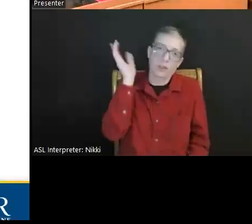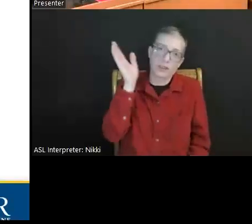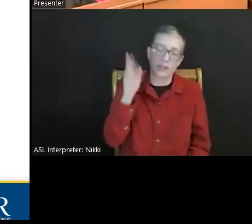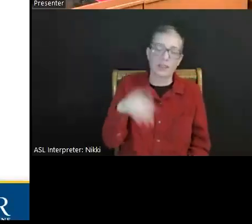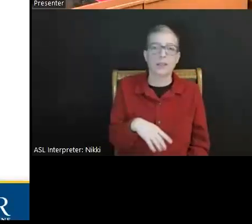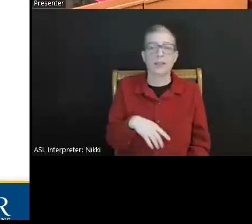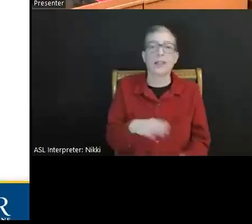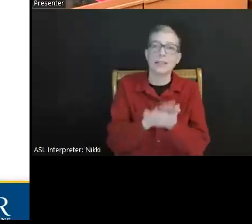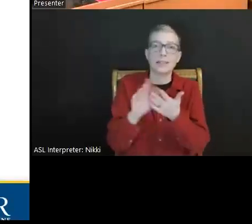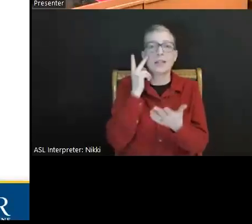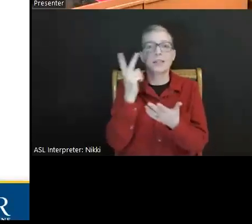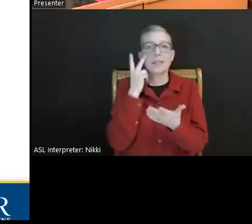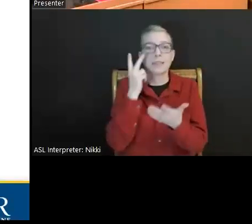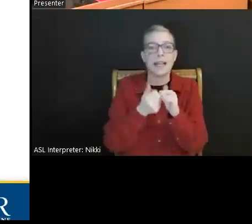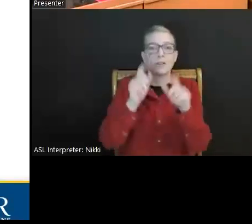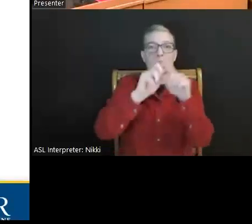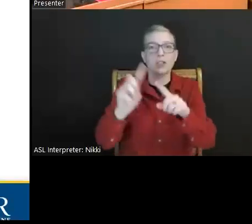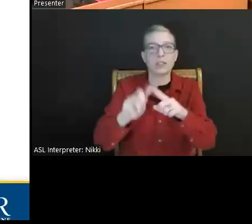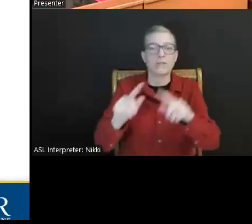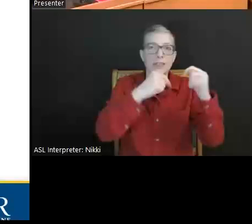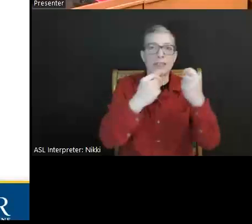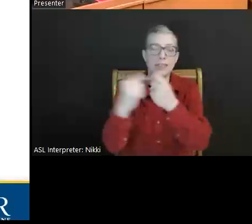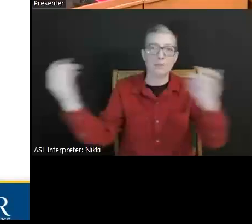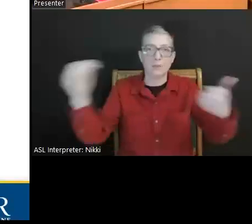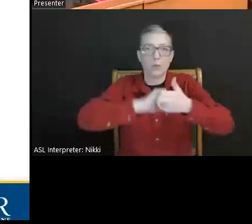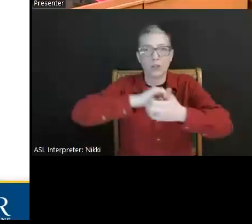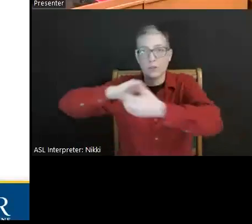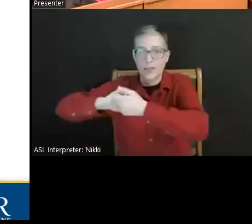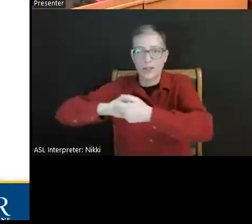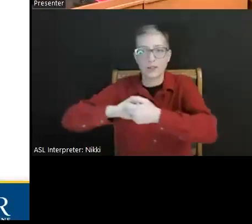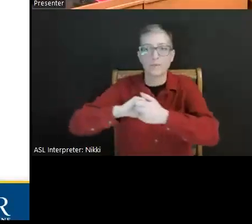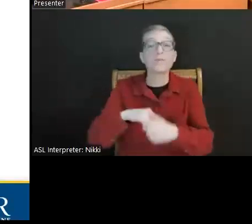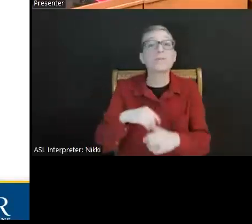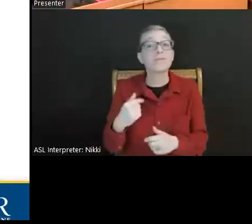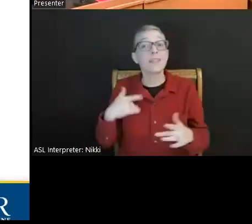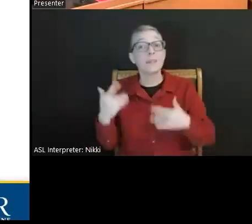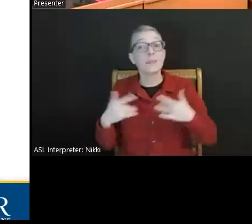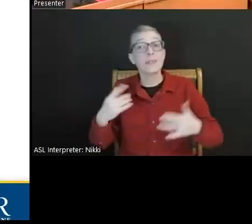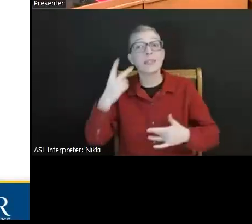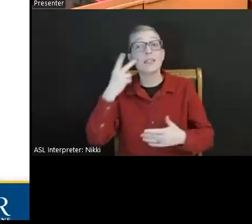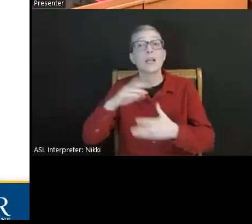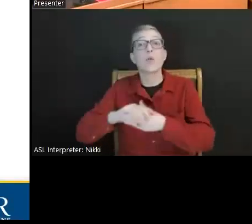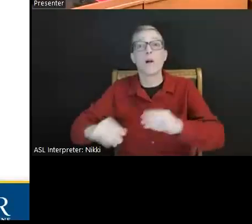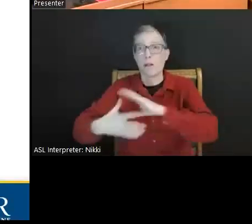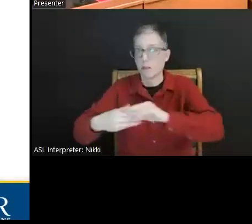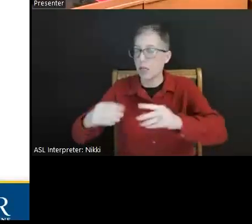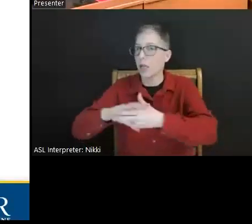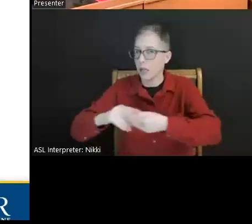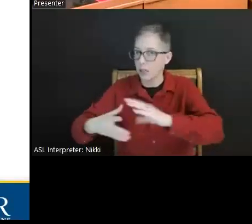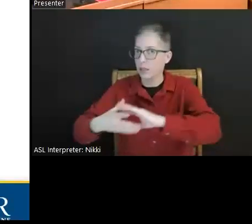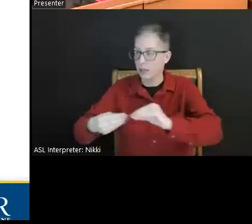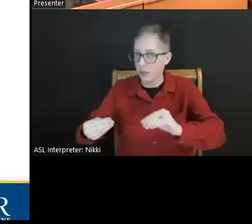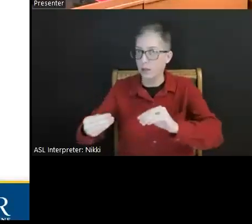teams work together. Very cool. I'm very excited to see qualitative data in the future for outcome measures. That would be